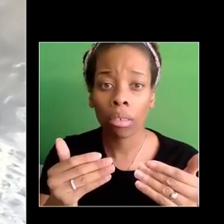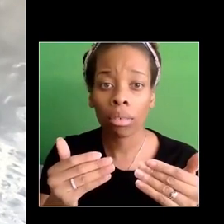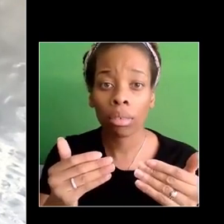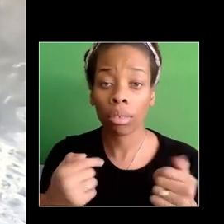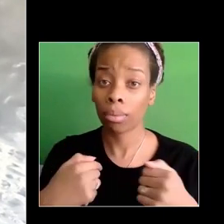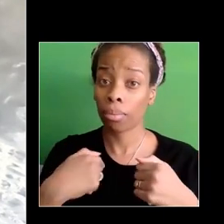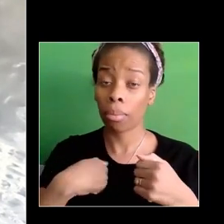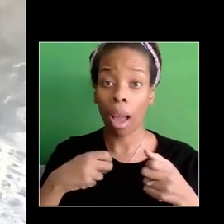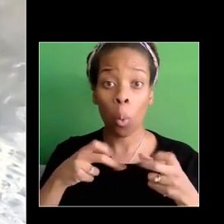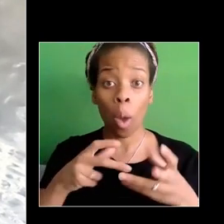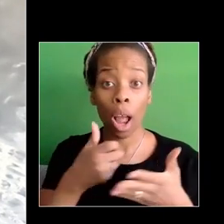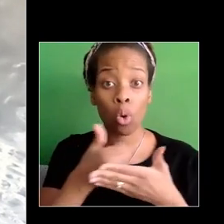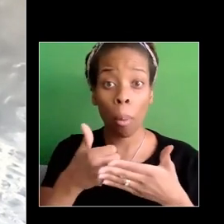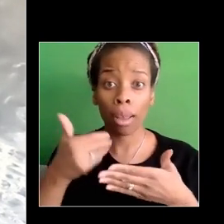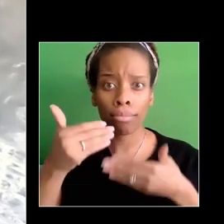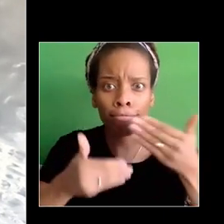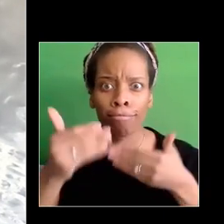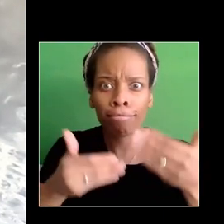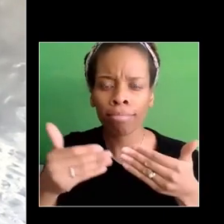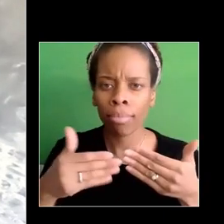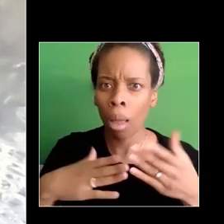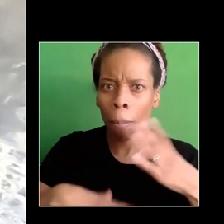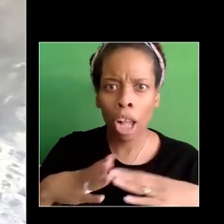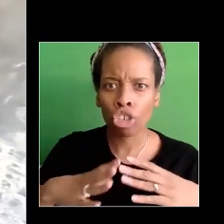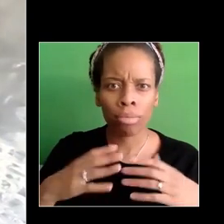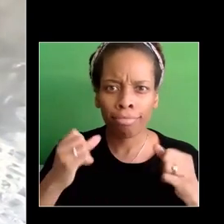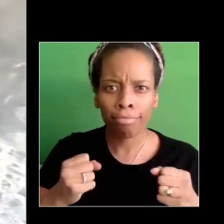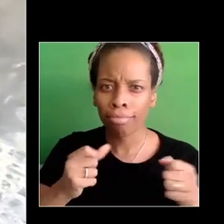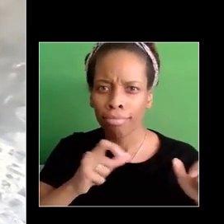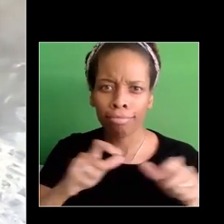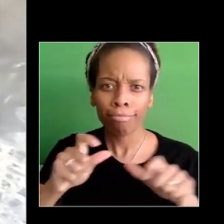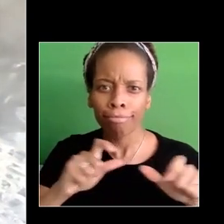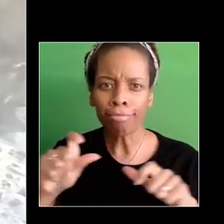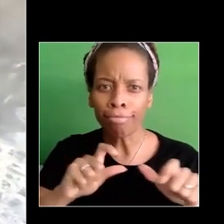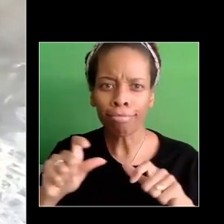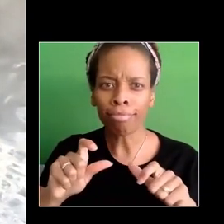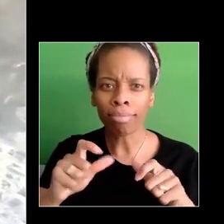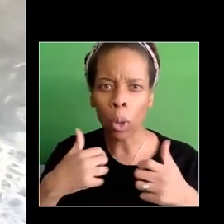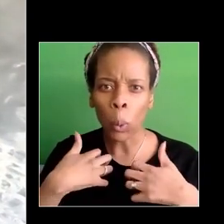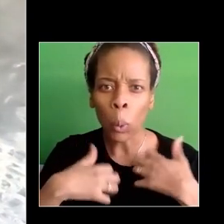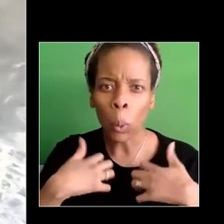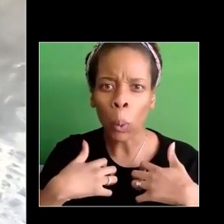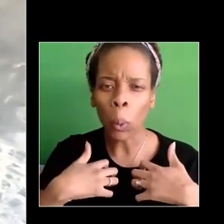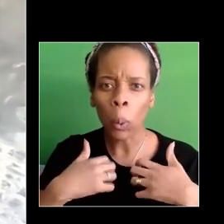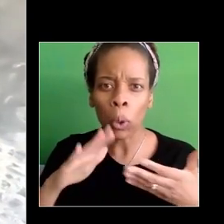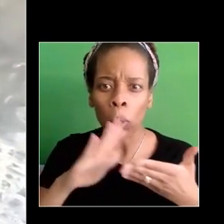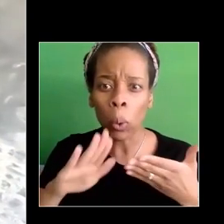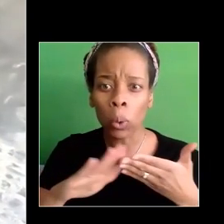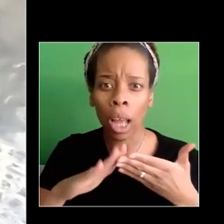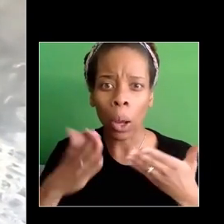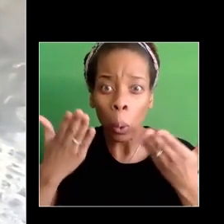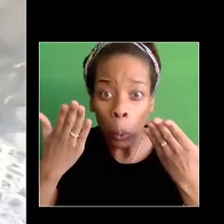quite fast with things and is generally quite impatient and quite eager to do things today rather than wait till